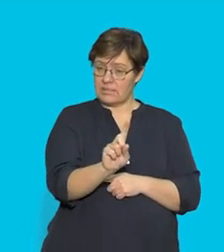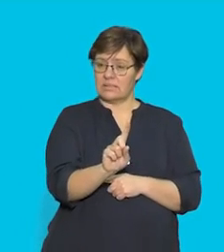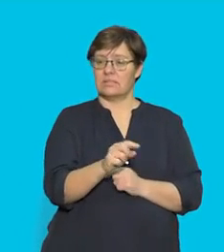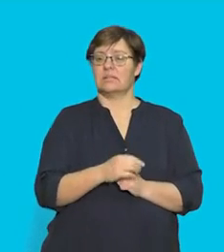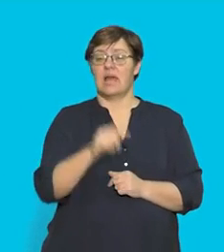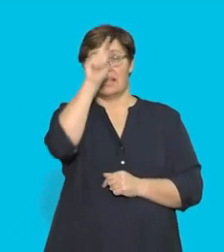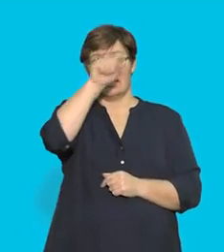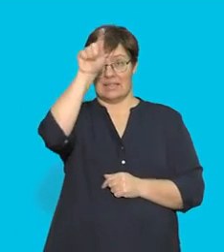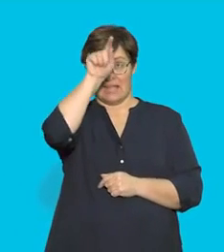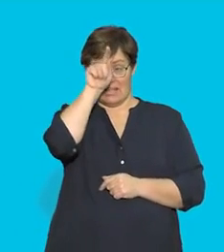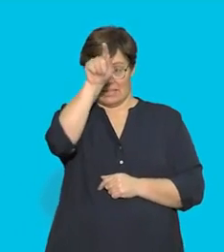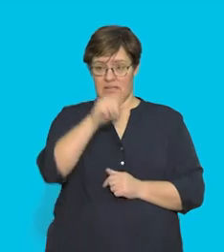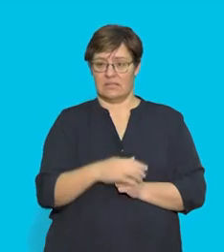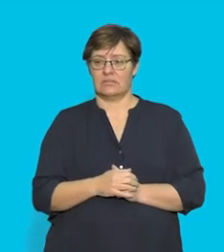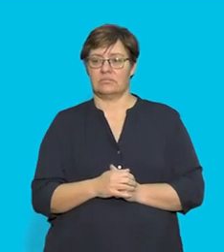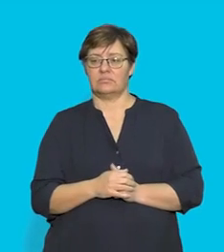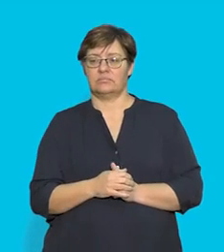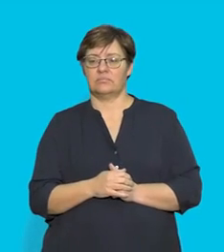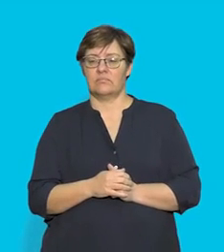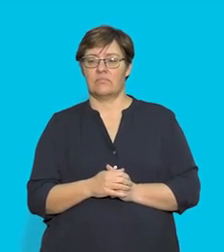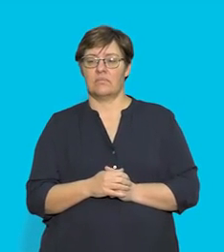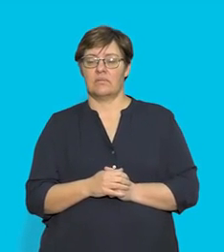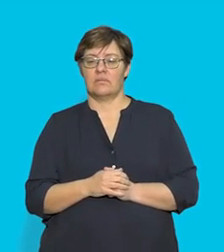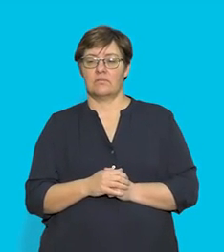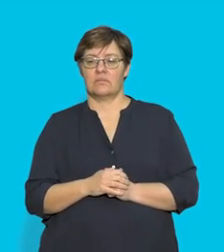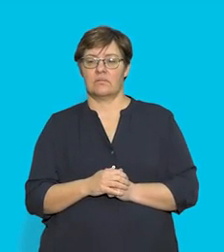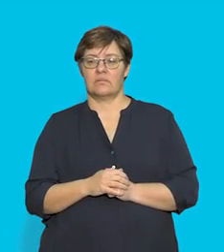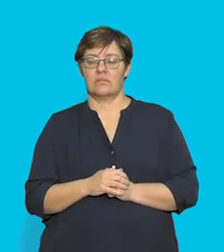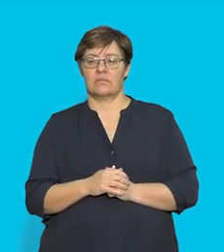theta. Because we're looking for theta,